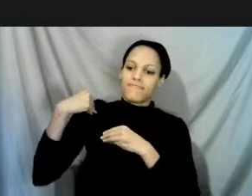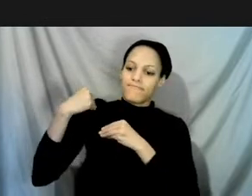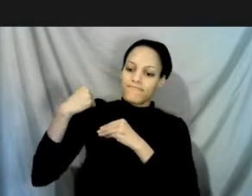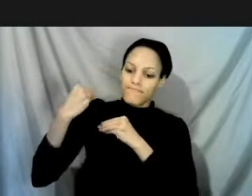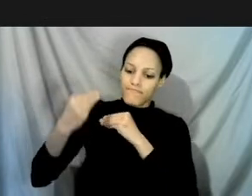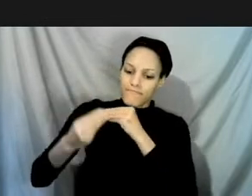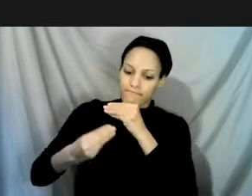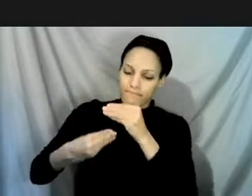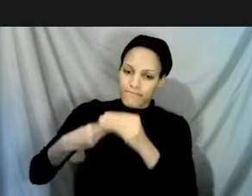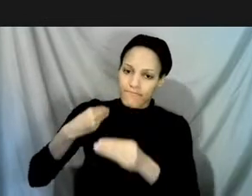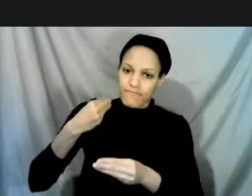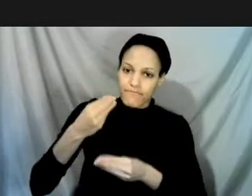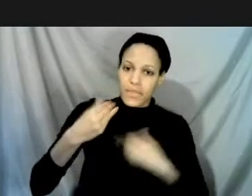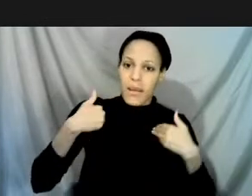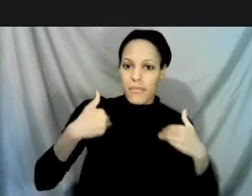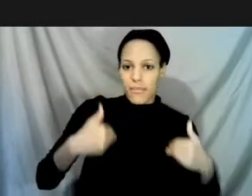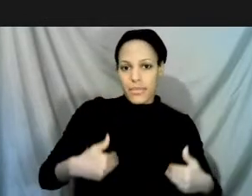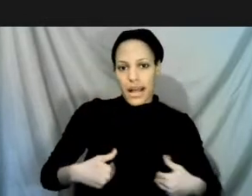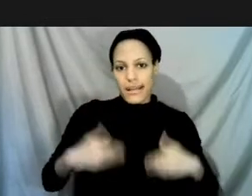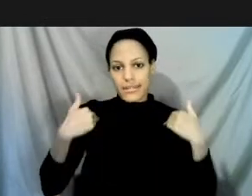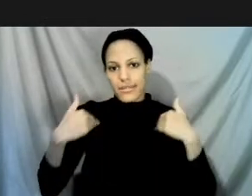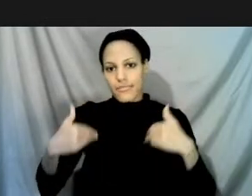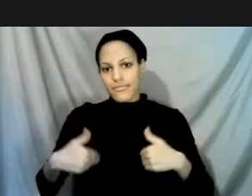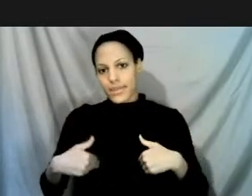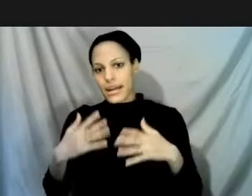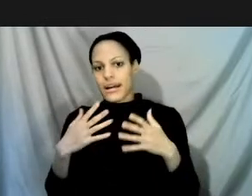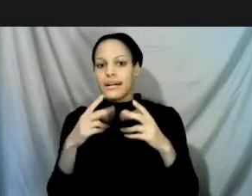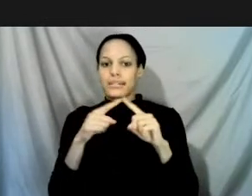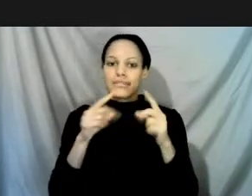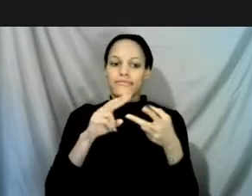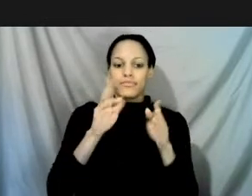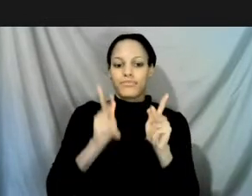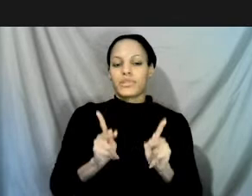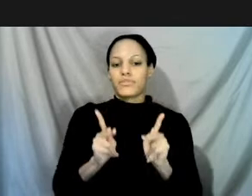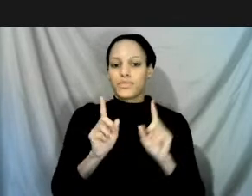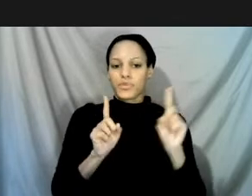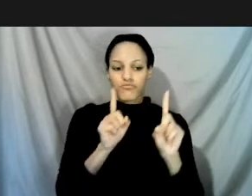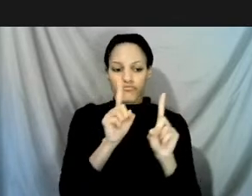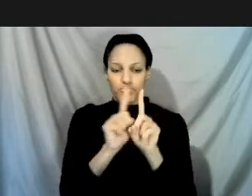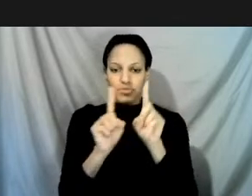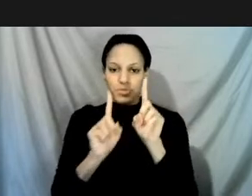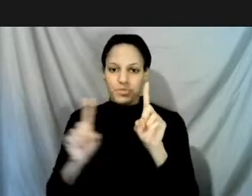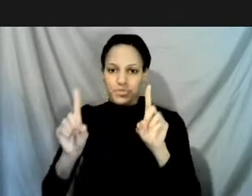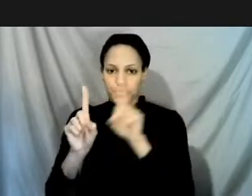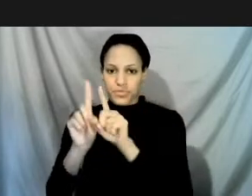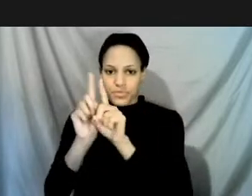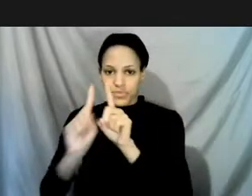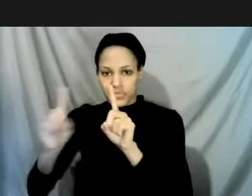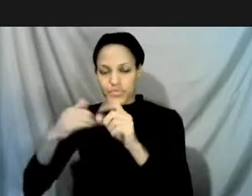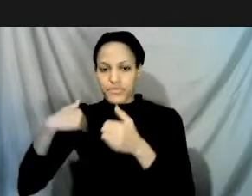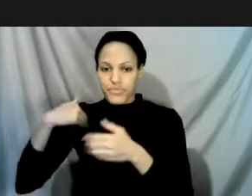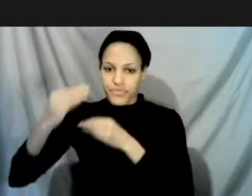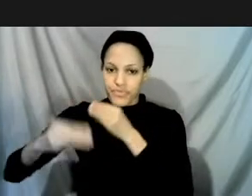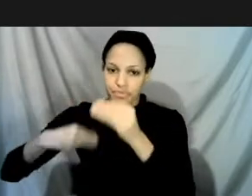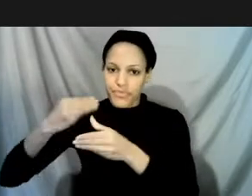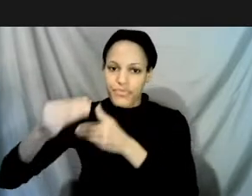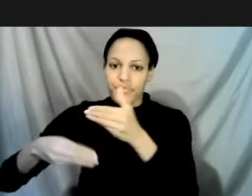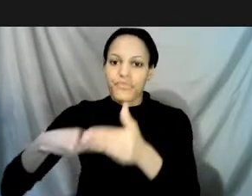across time and across generations. And the community of artists and of